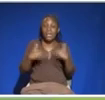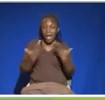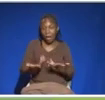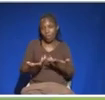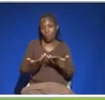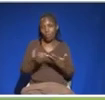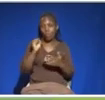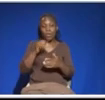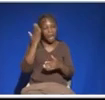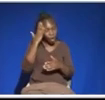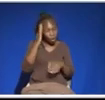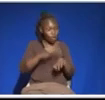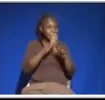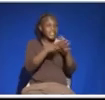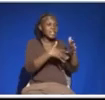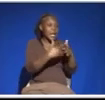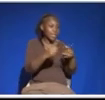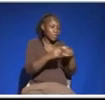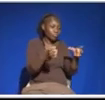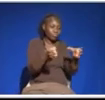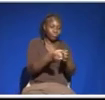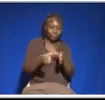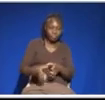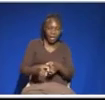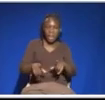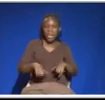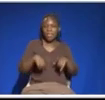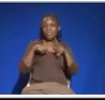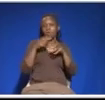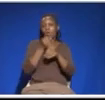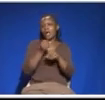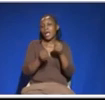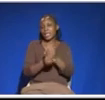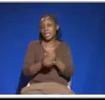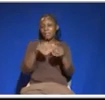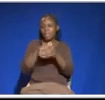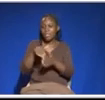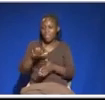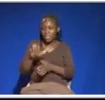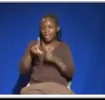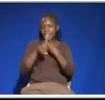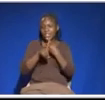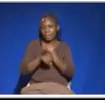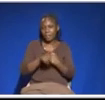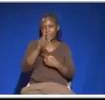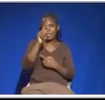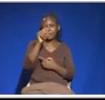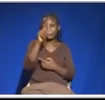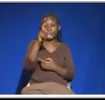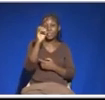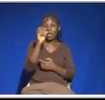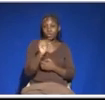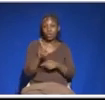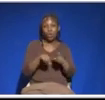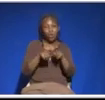some of the structures that are used to classify living organisms in their different taxons.